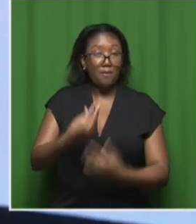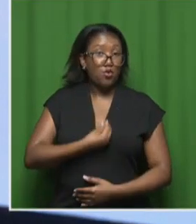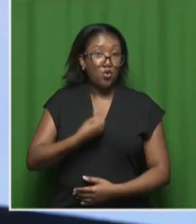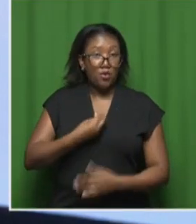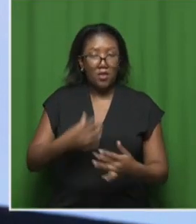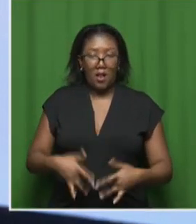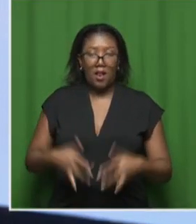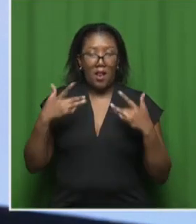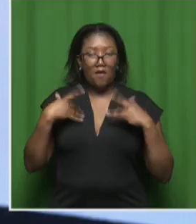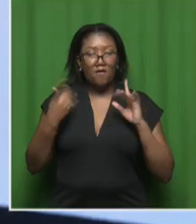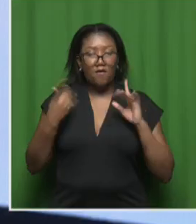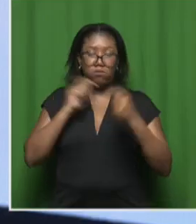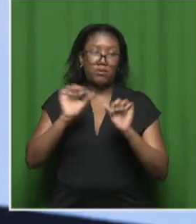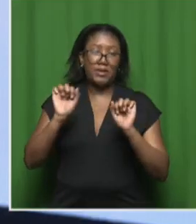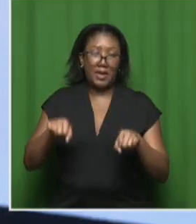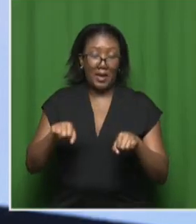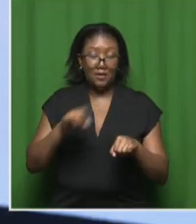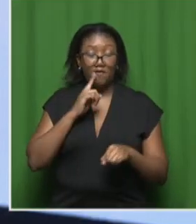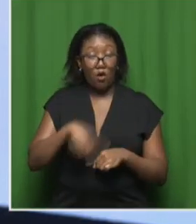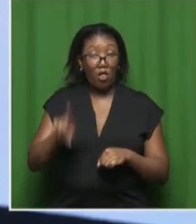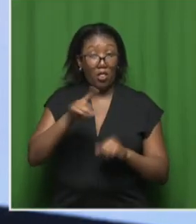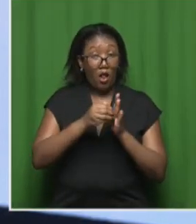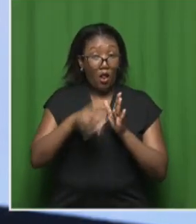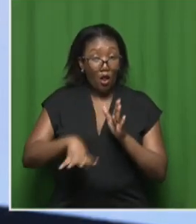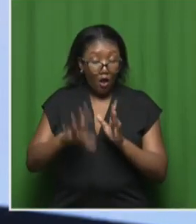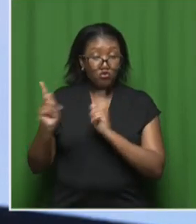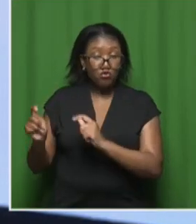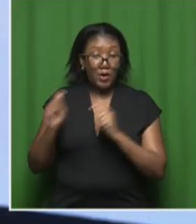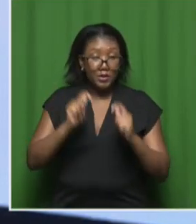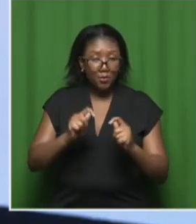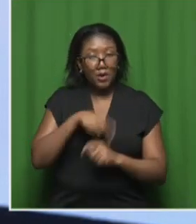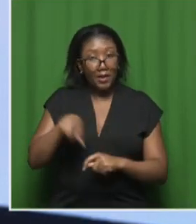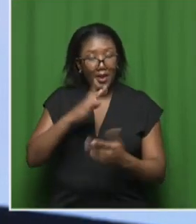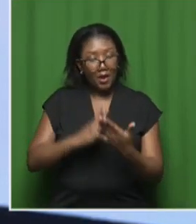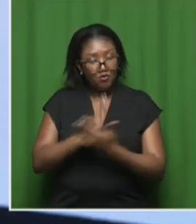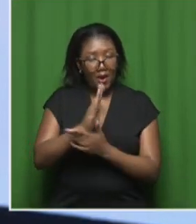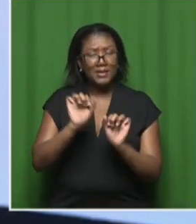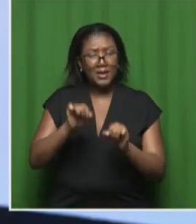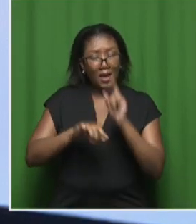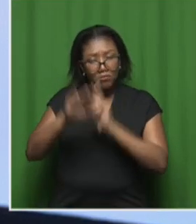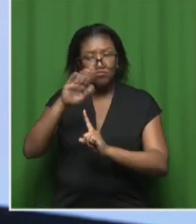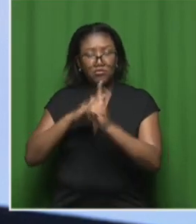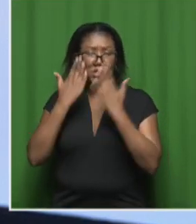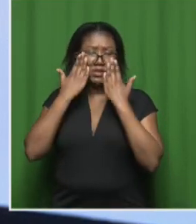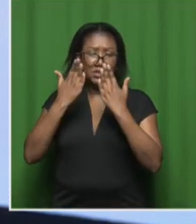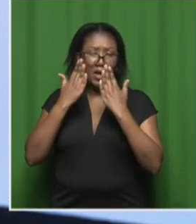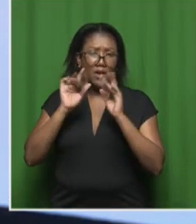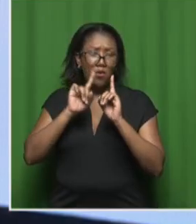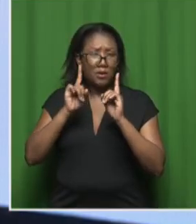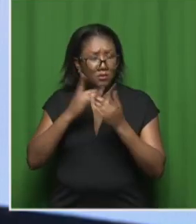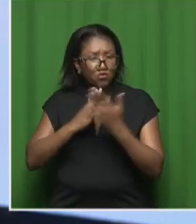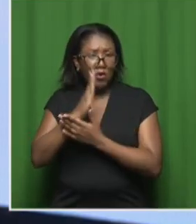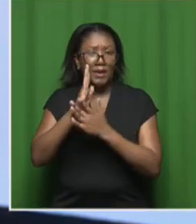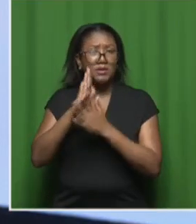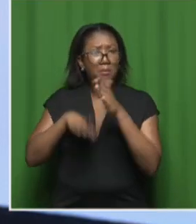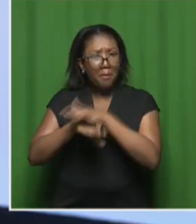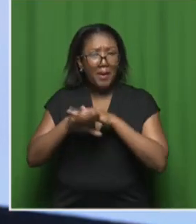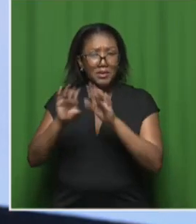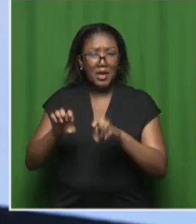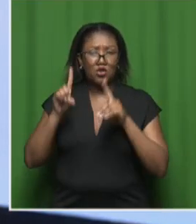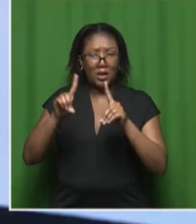The provision of learner transport is an important component of the right to a basic education. The right concerns the ability